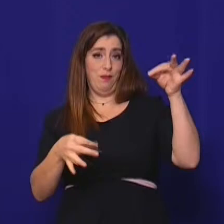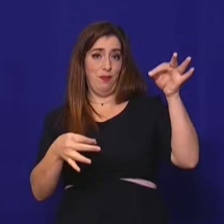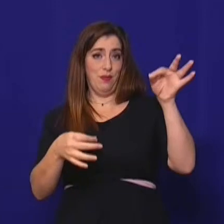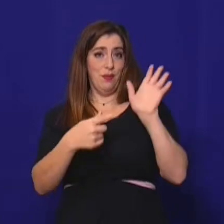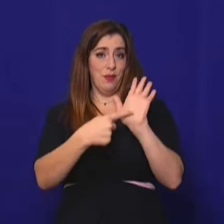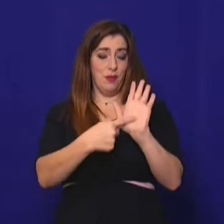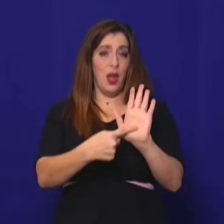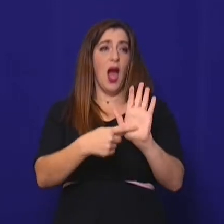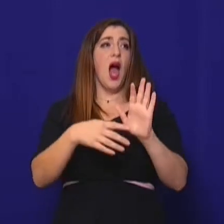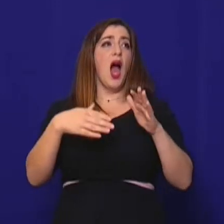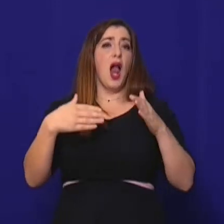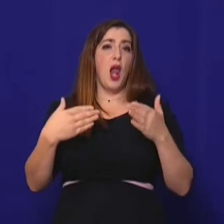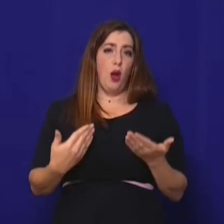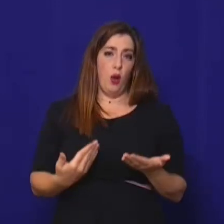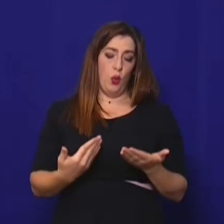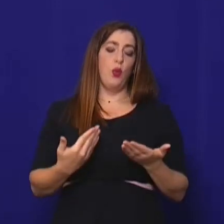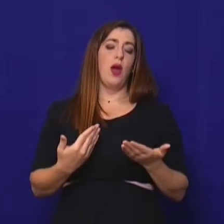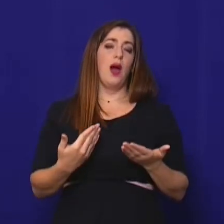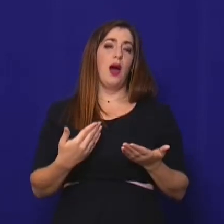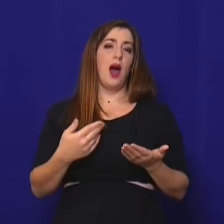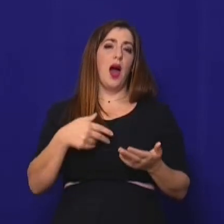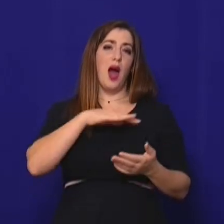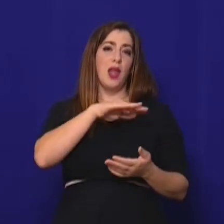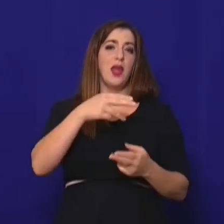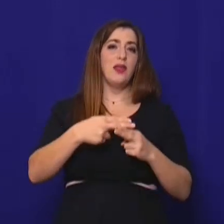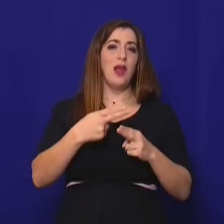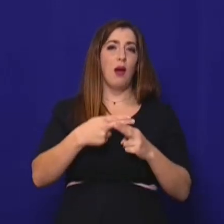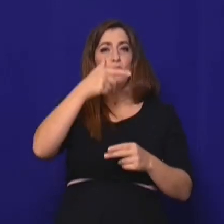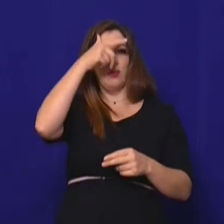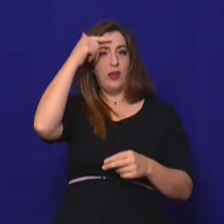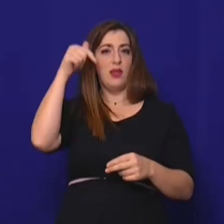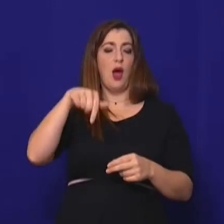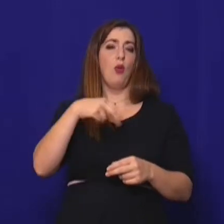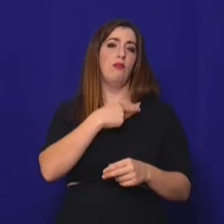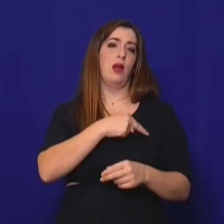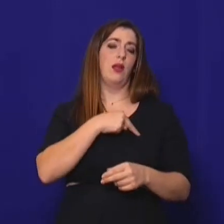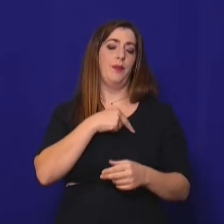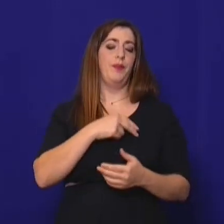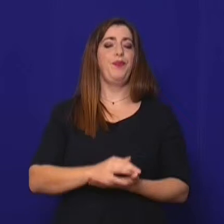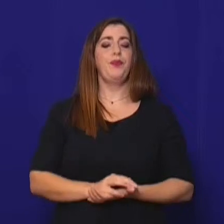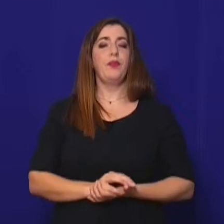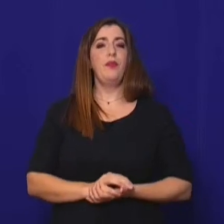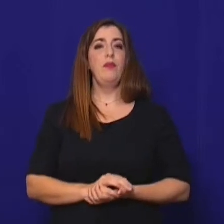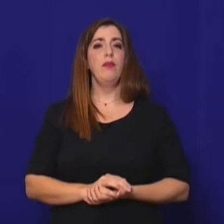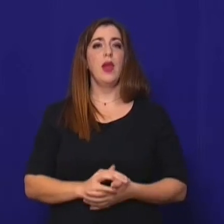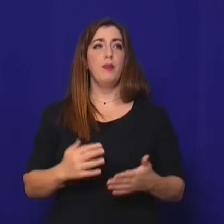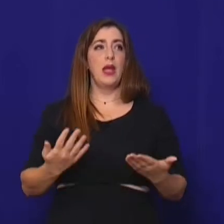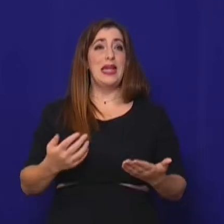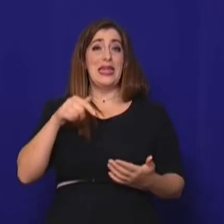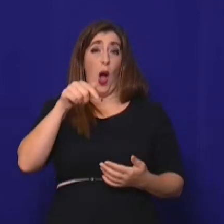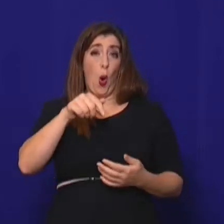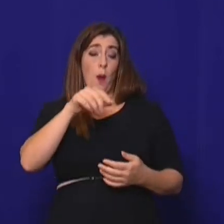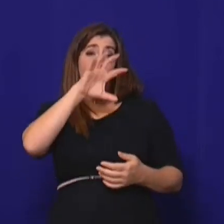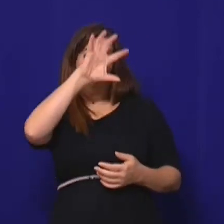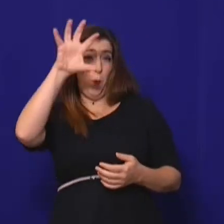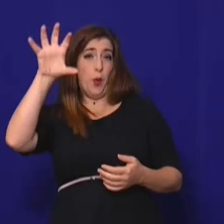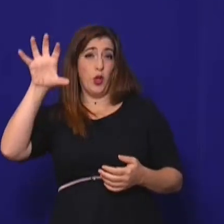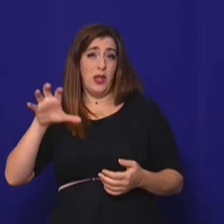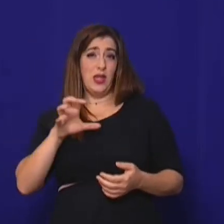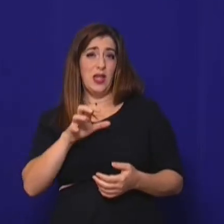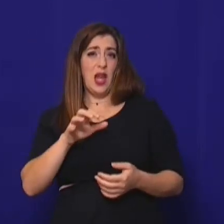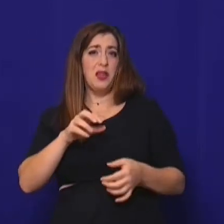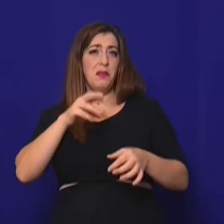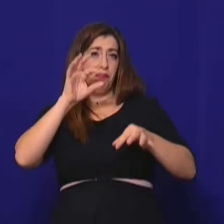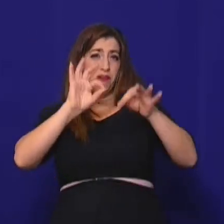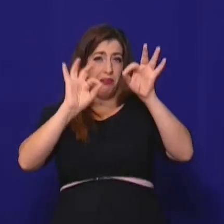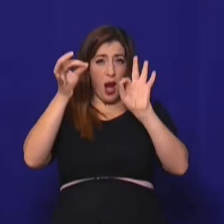Il-lista ta' pajjiżi tiġi evalwata skont ukoll x'ikun qed joħorġu jirrapportaw il-pajjiżi stess u